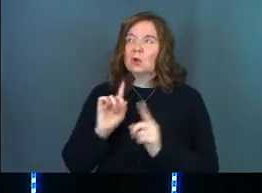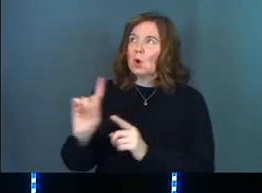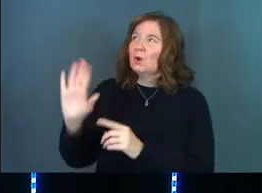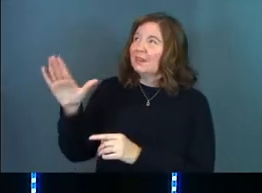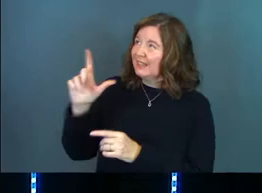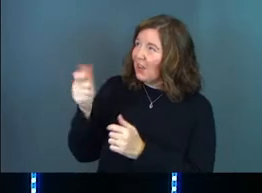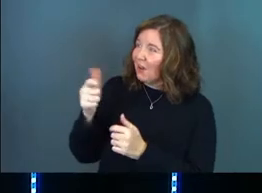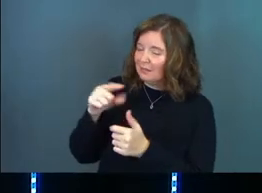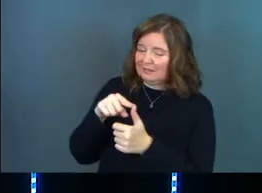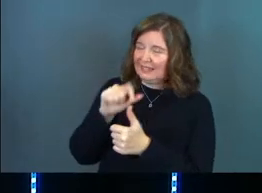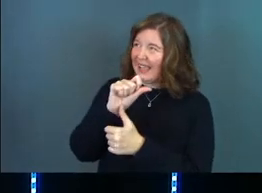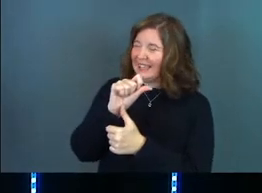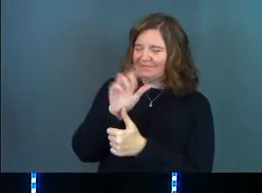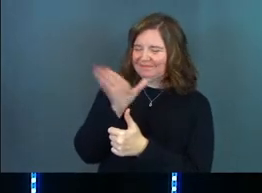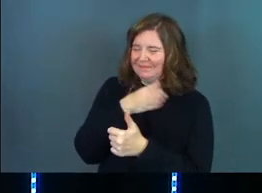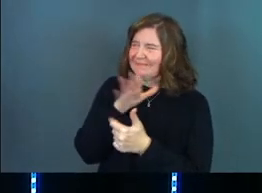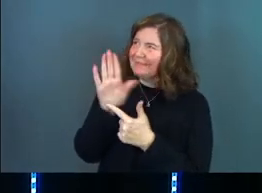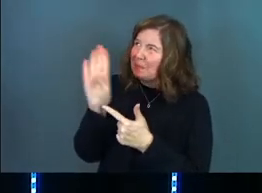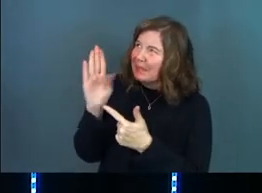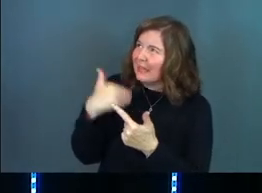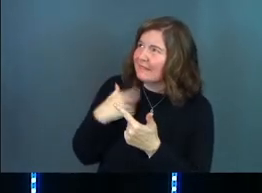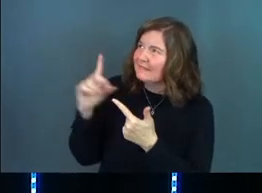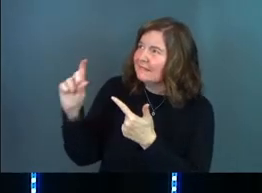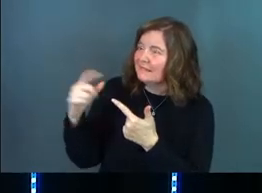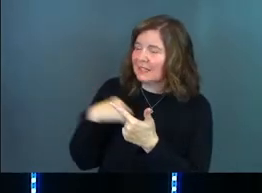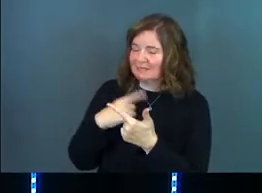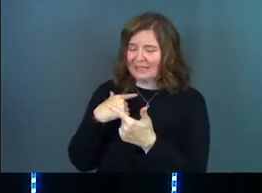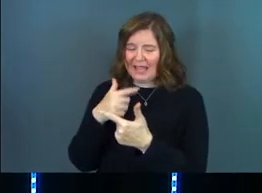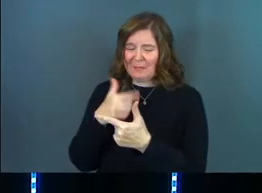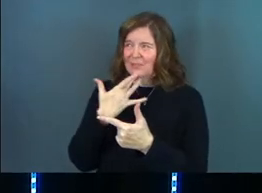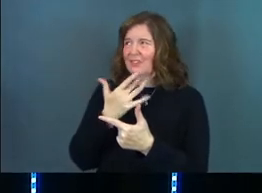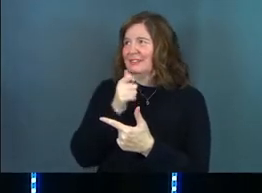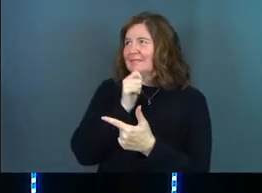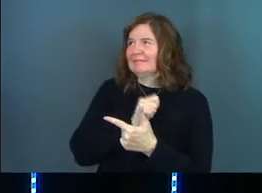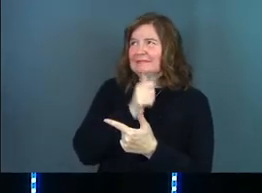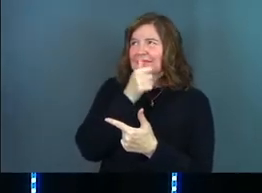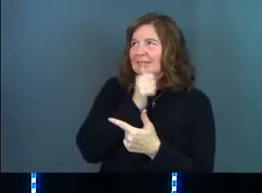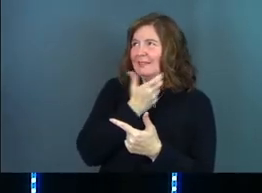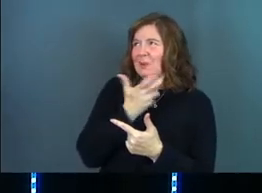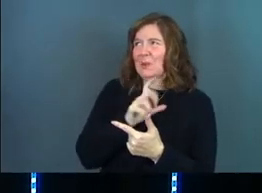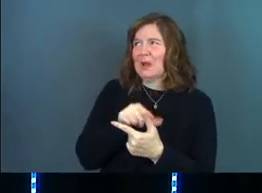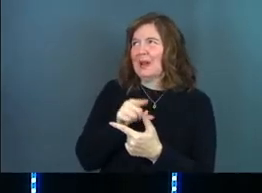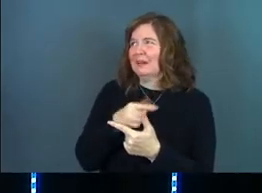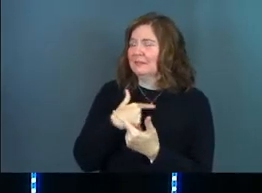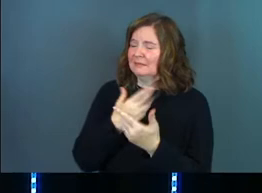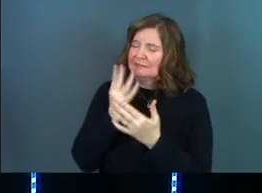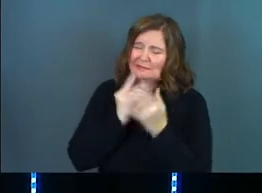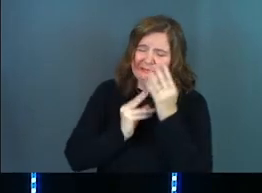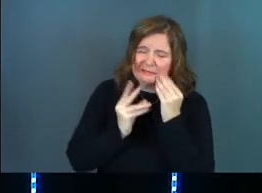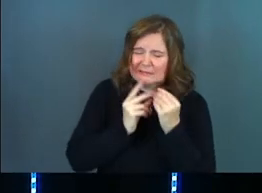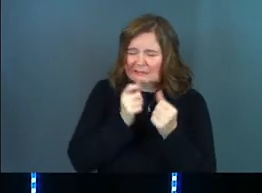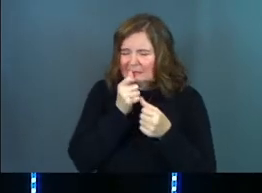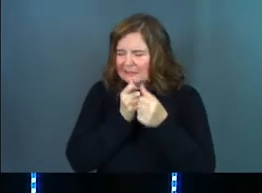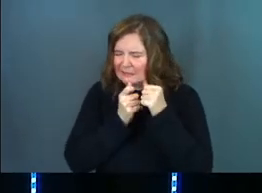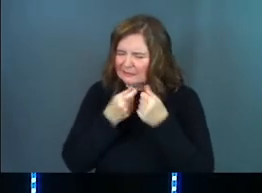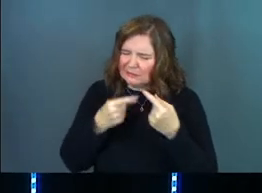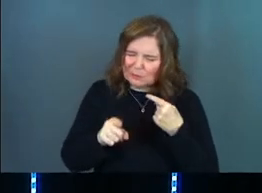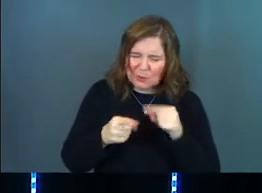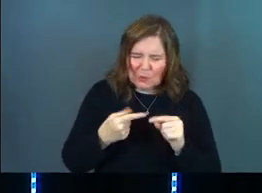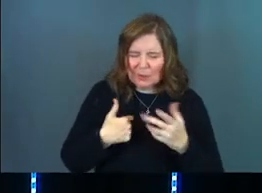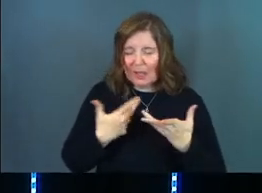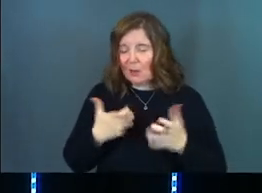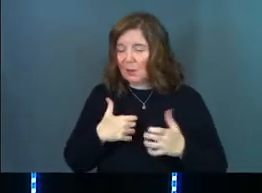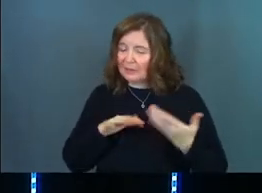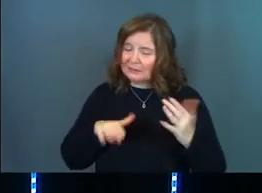to God and says, is there an option B? Because man, if there's an option B, I'd rather not suffer. I'd rather not go through this torture. I'd rather